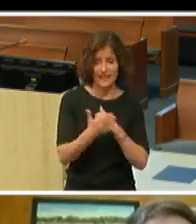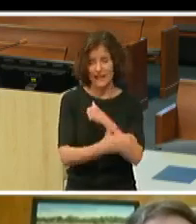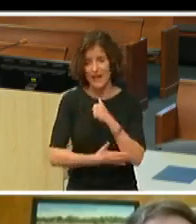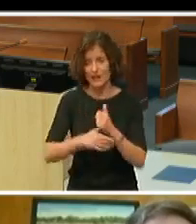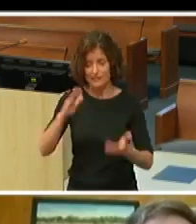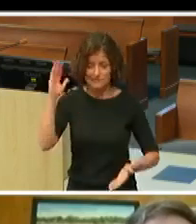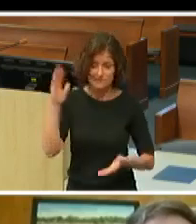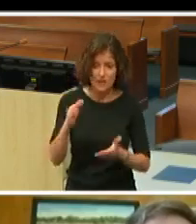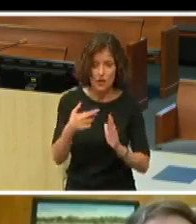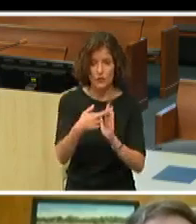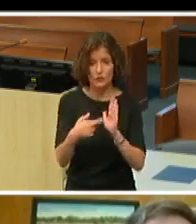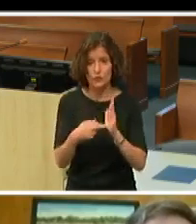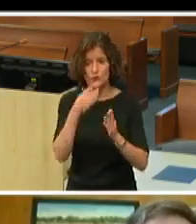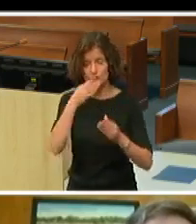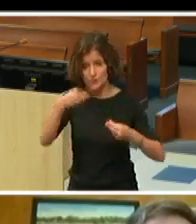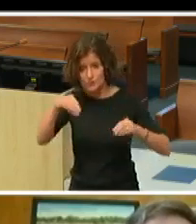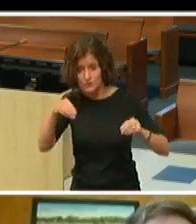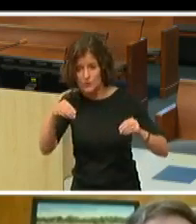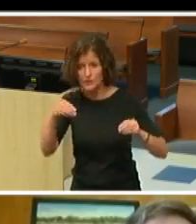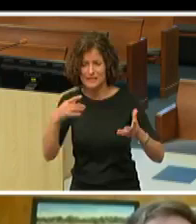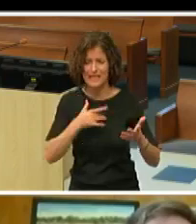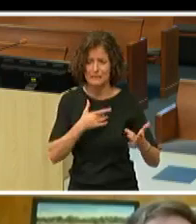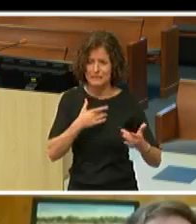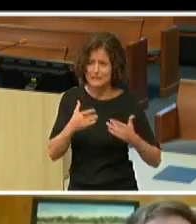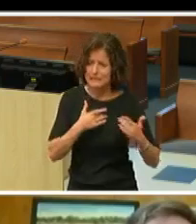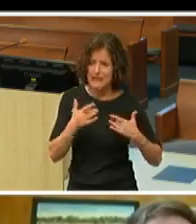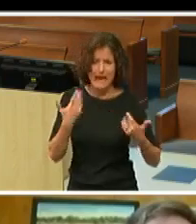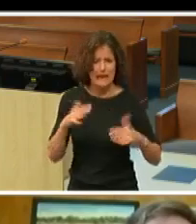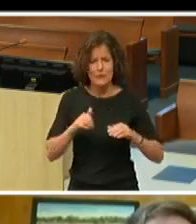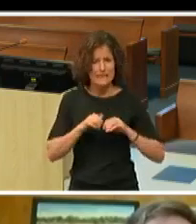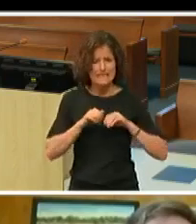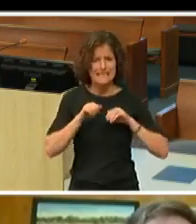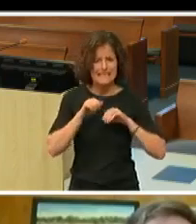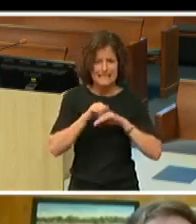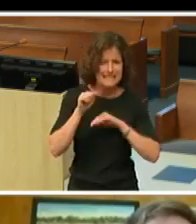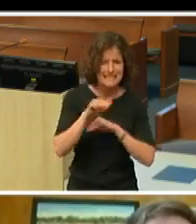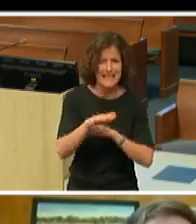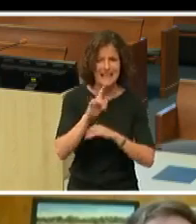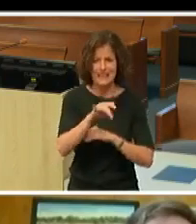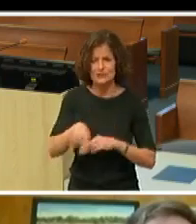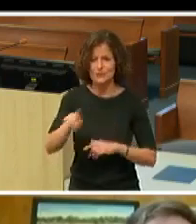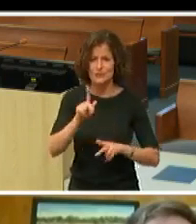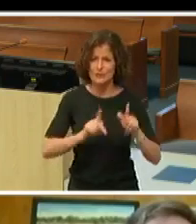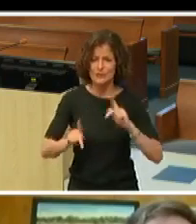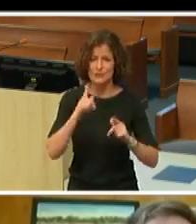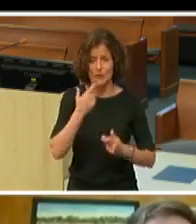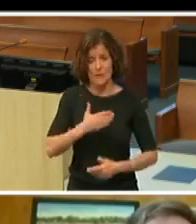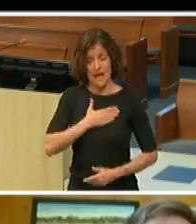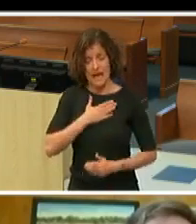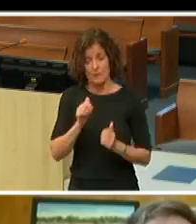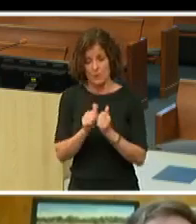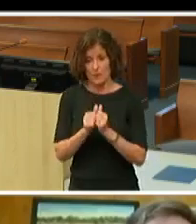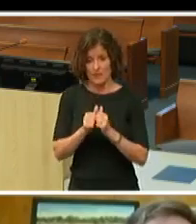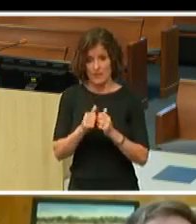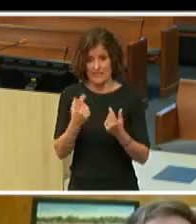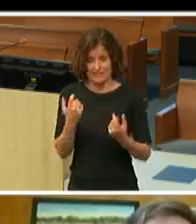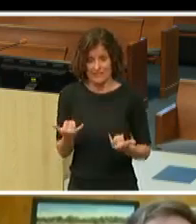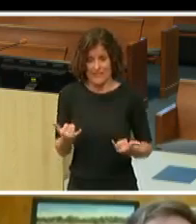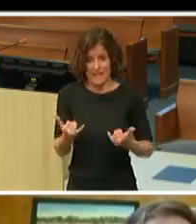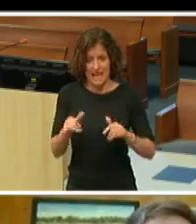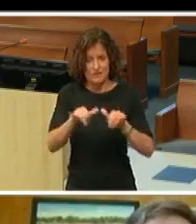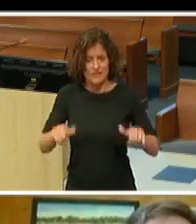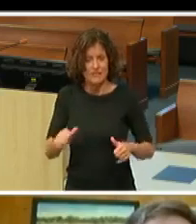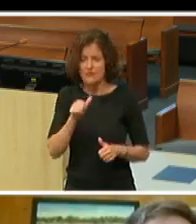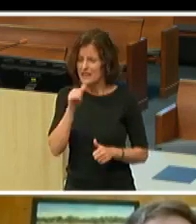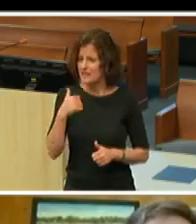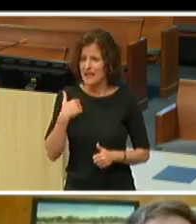go for it. And I don't really want to send that signal either. So I'm happy with the current system. I literally had nobody